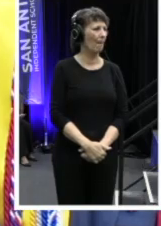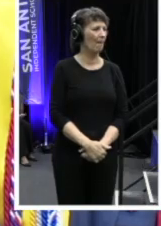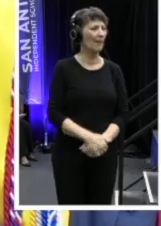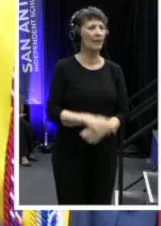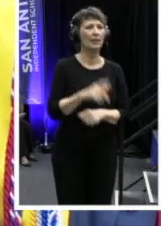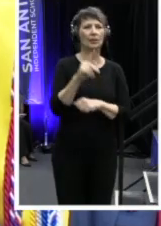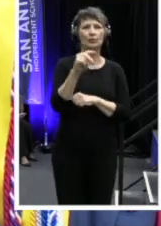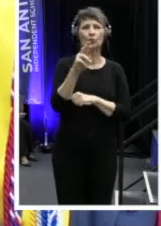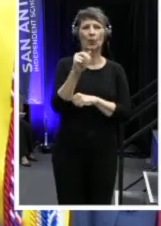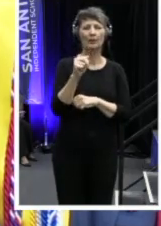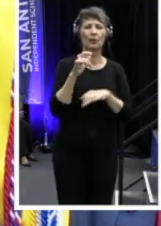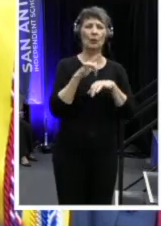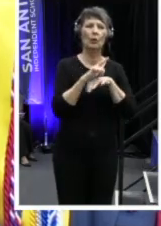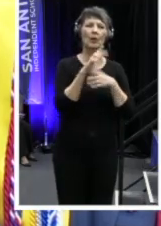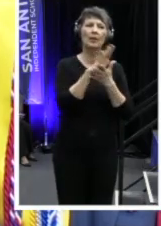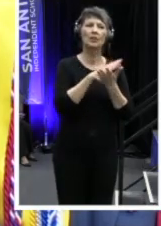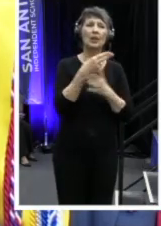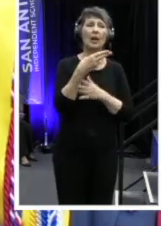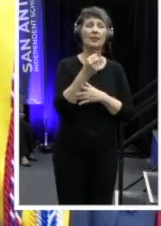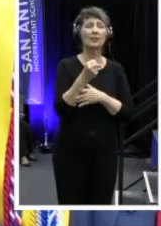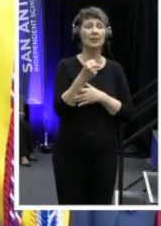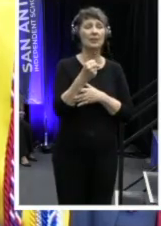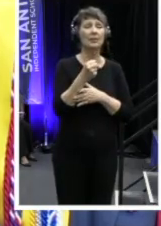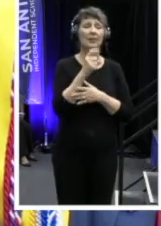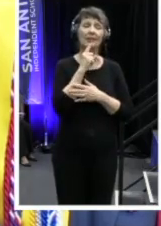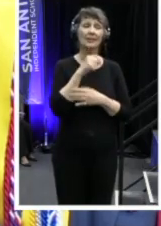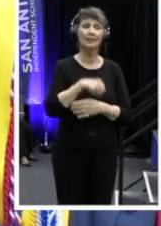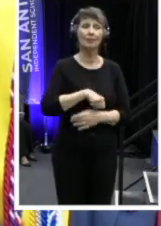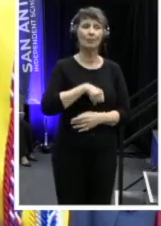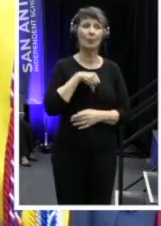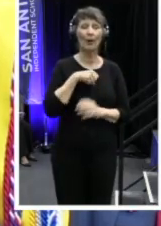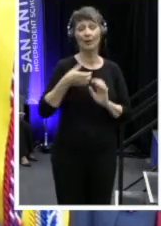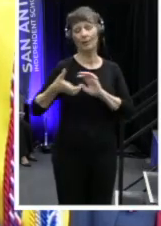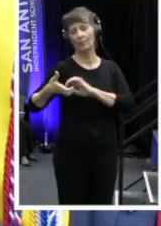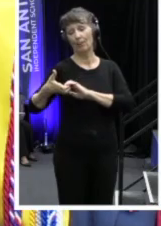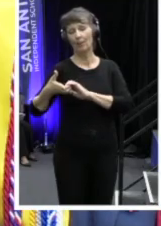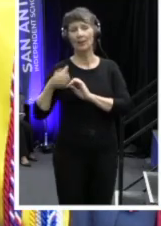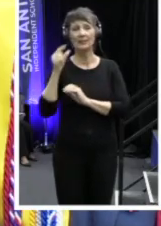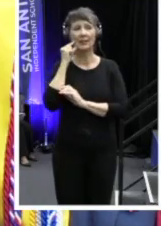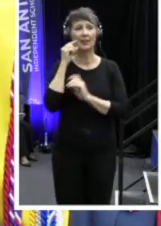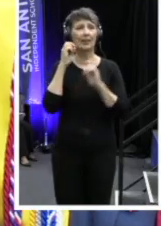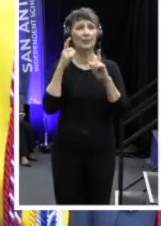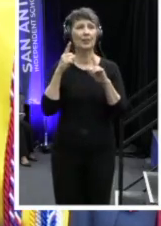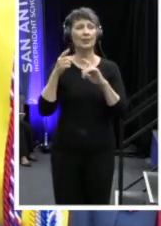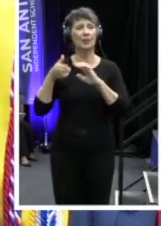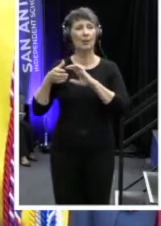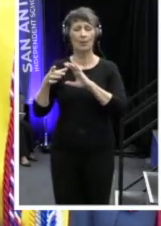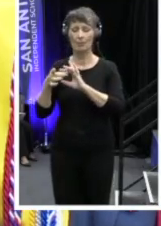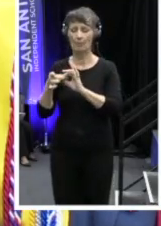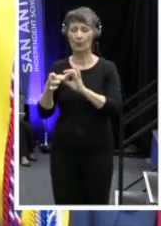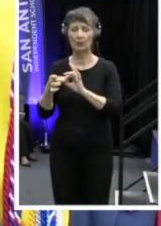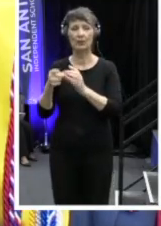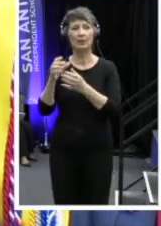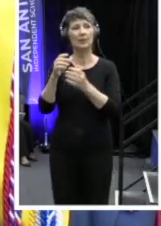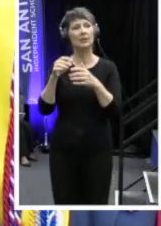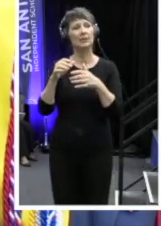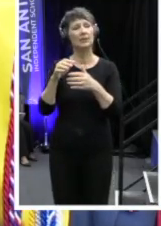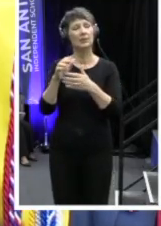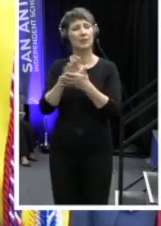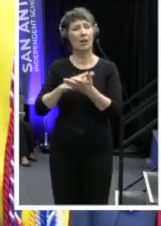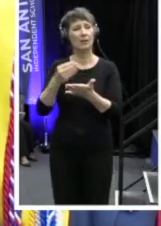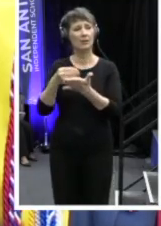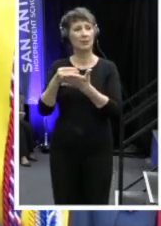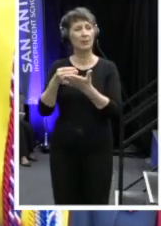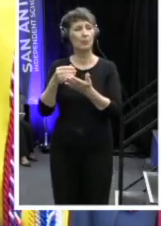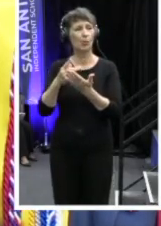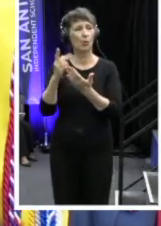Travis Early College High School is proud to partner with the San Antonio Educational Partnership Scholarship Program. This